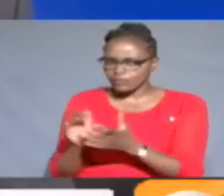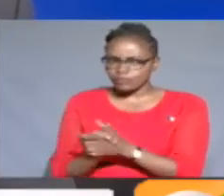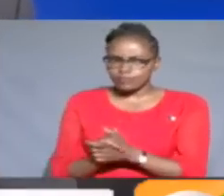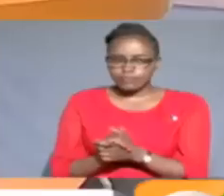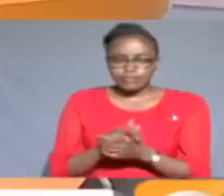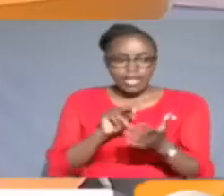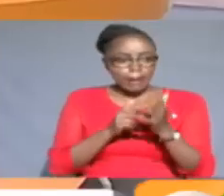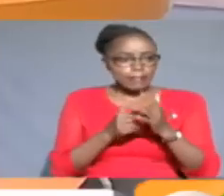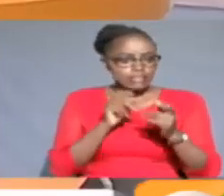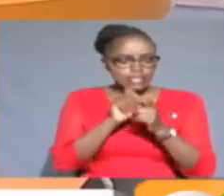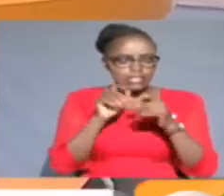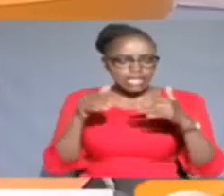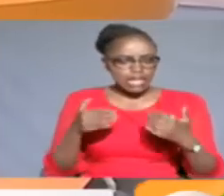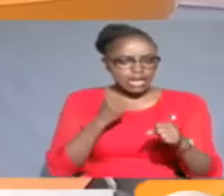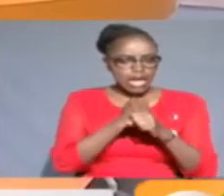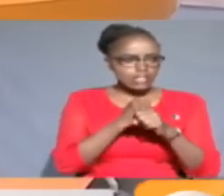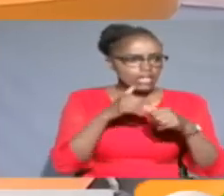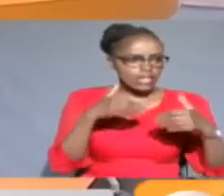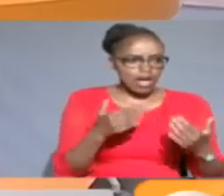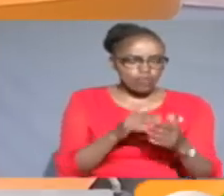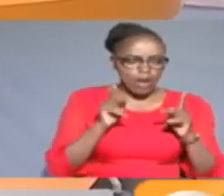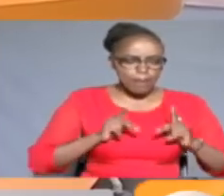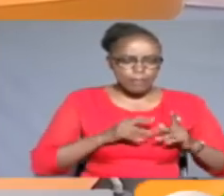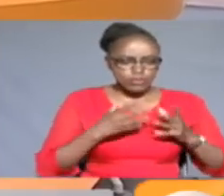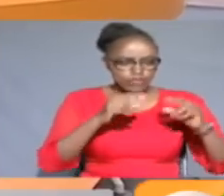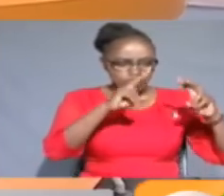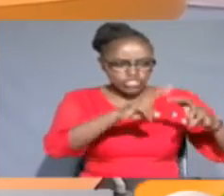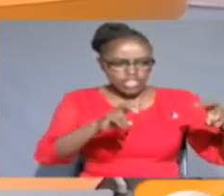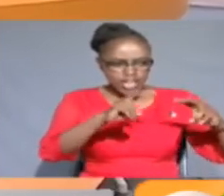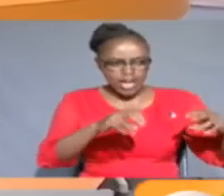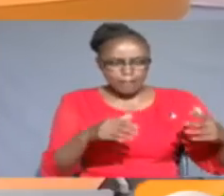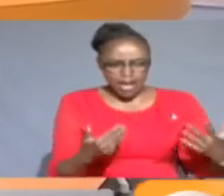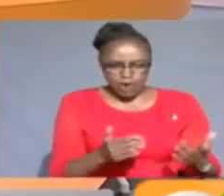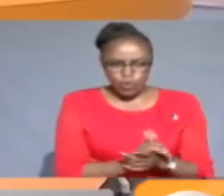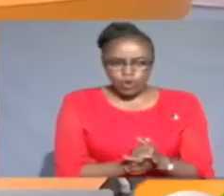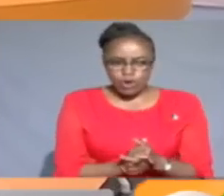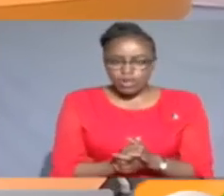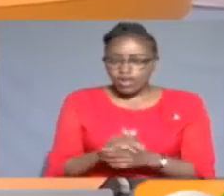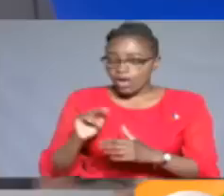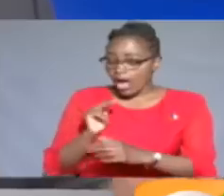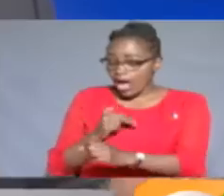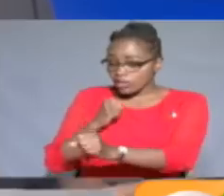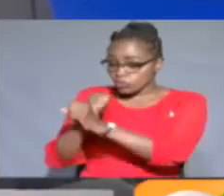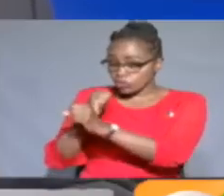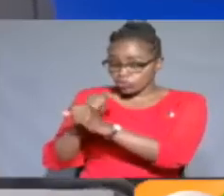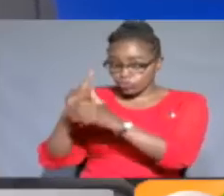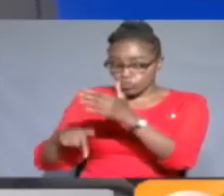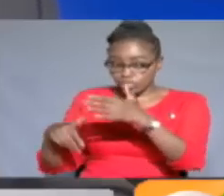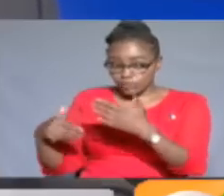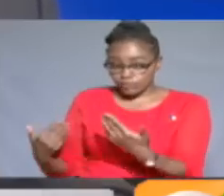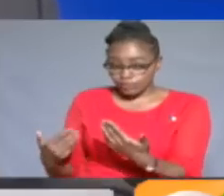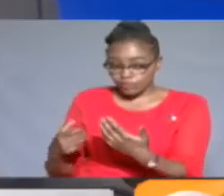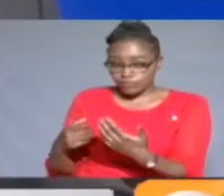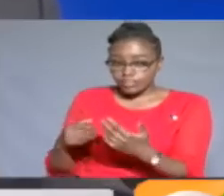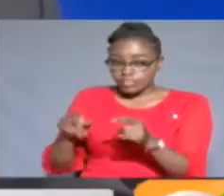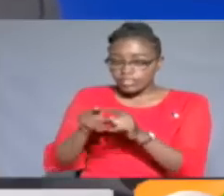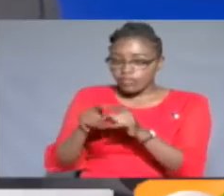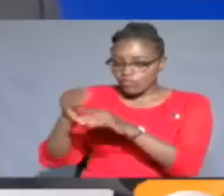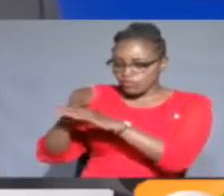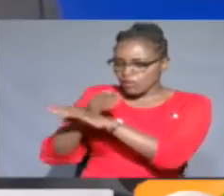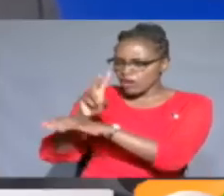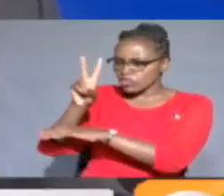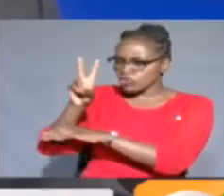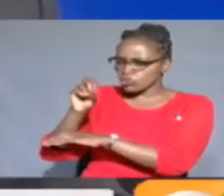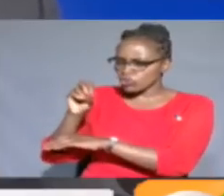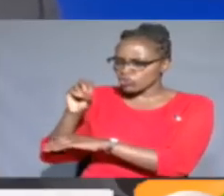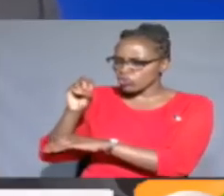imagine this screening to be done? Let's say... Like a normal person going for a checkup in... What do we do? And actually, even as far back as 2000